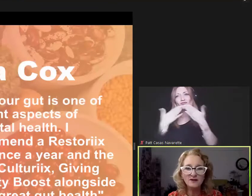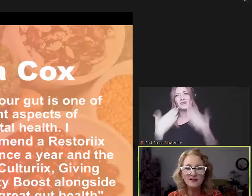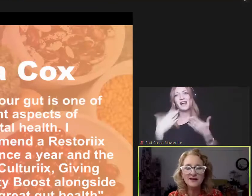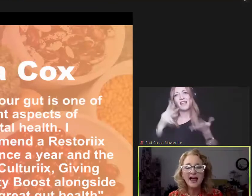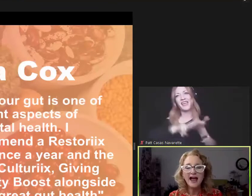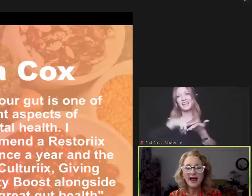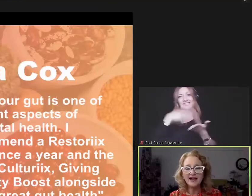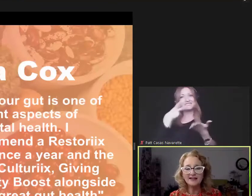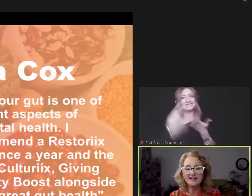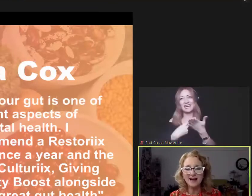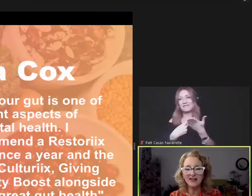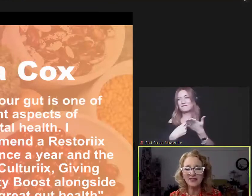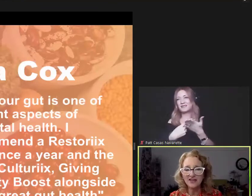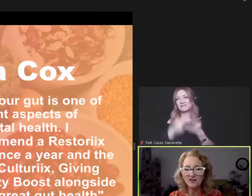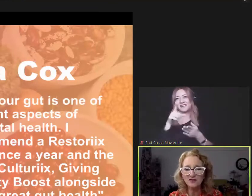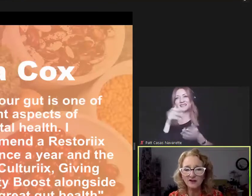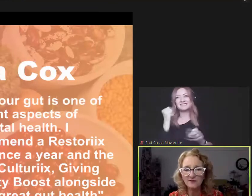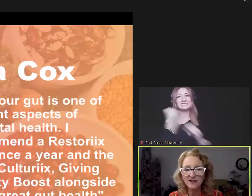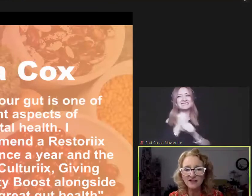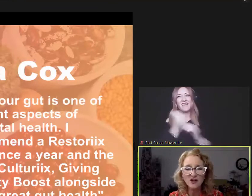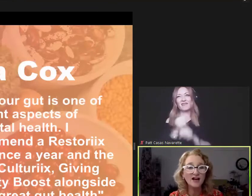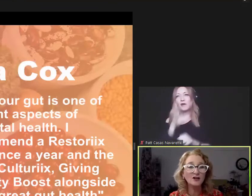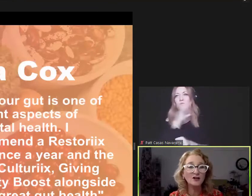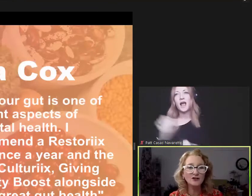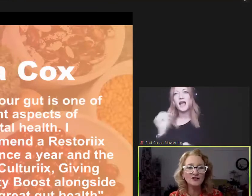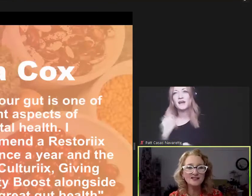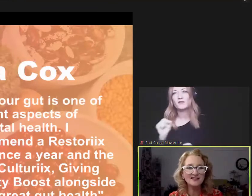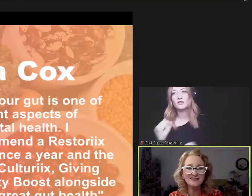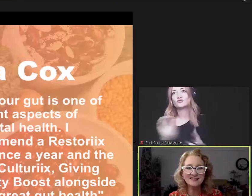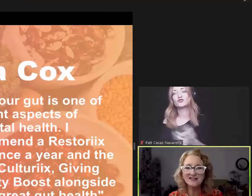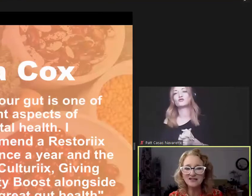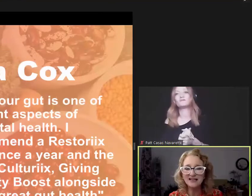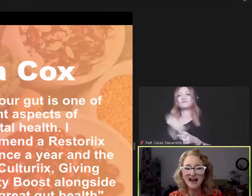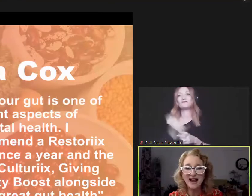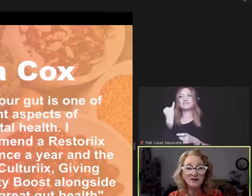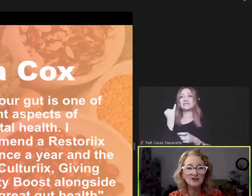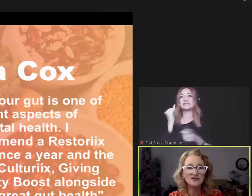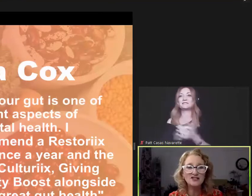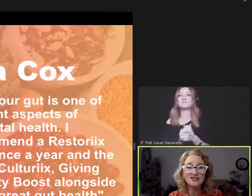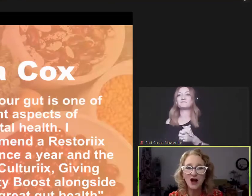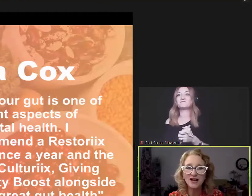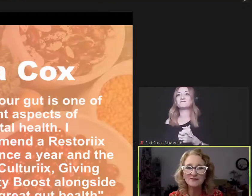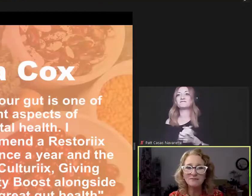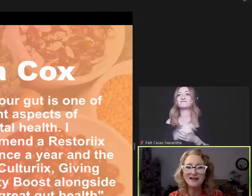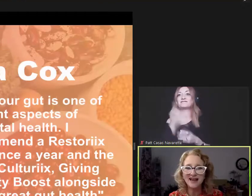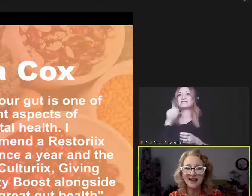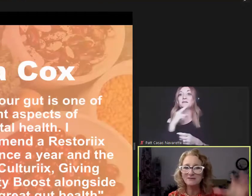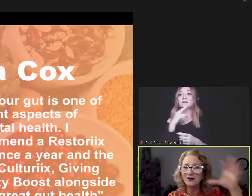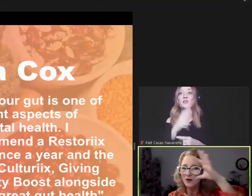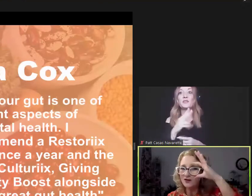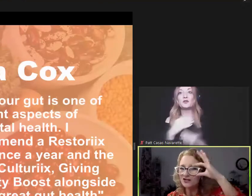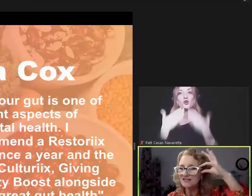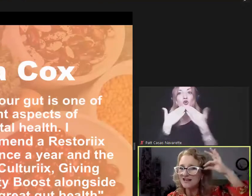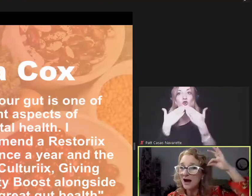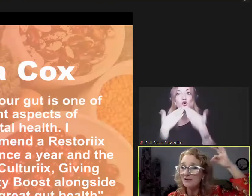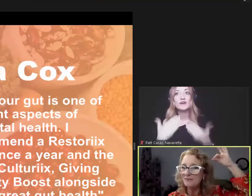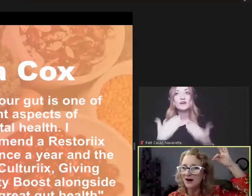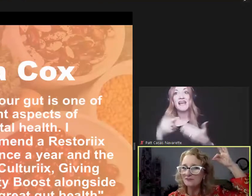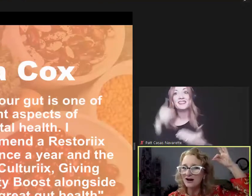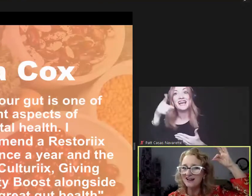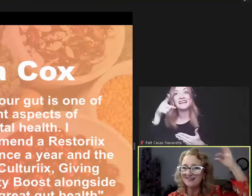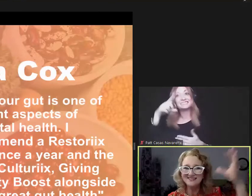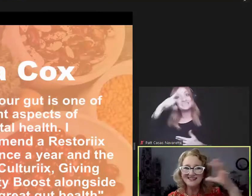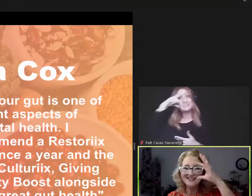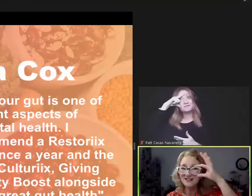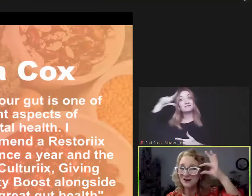job. And thank you very much. I learned this evening how to sign my name, which is